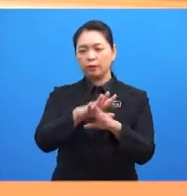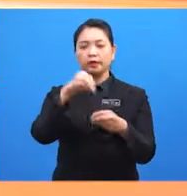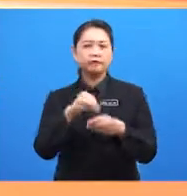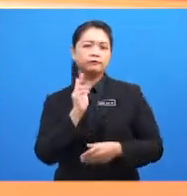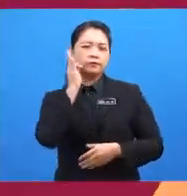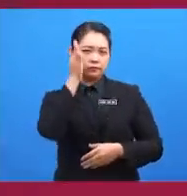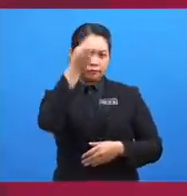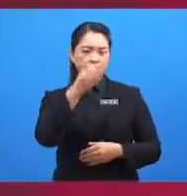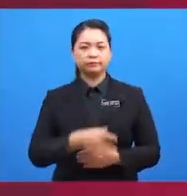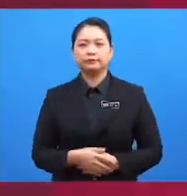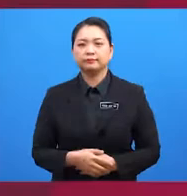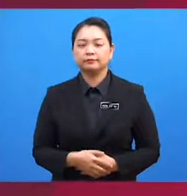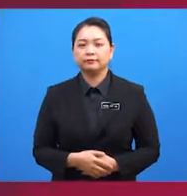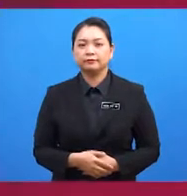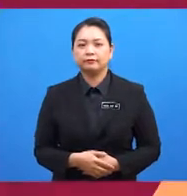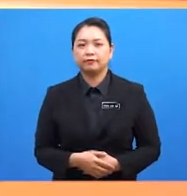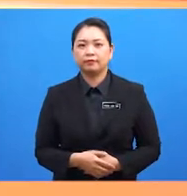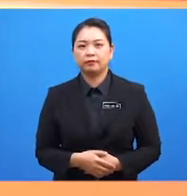future.